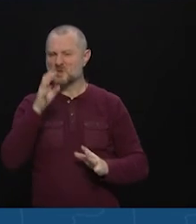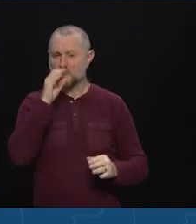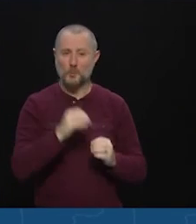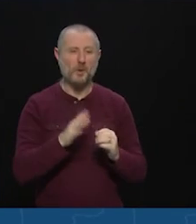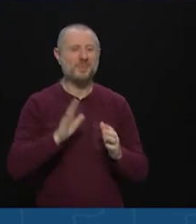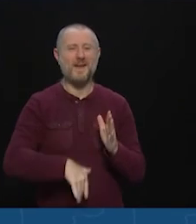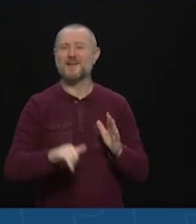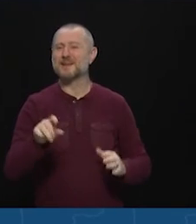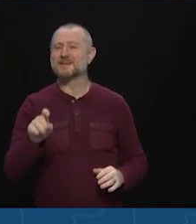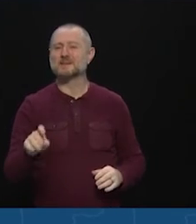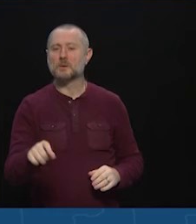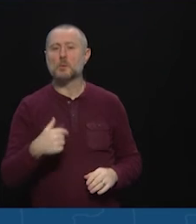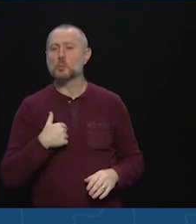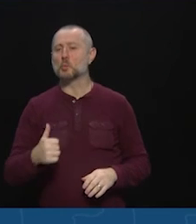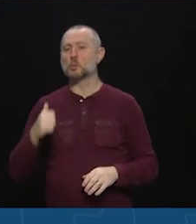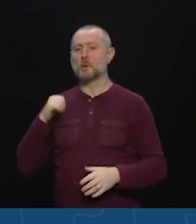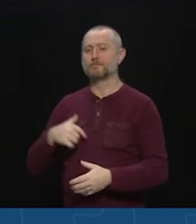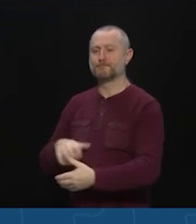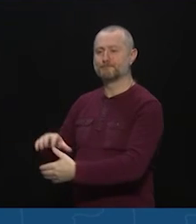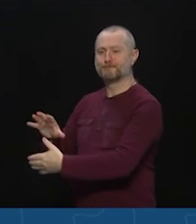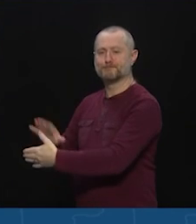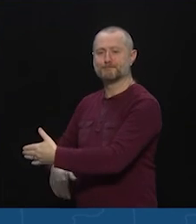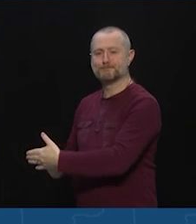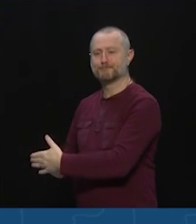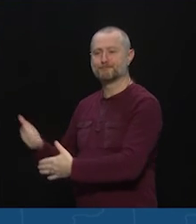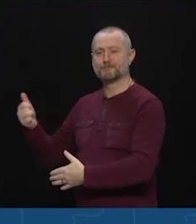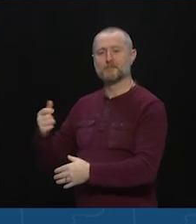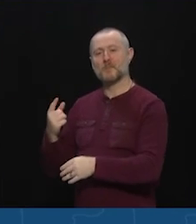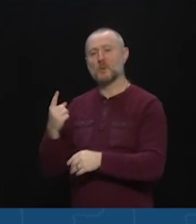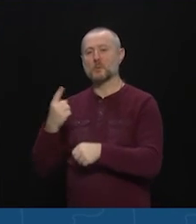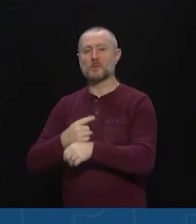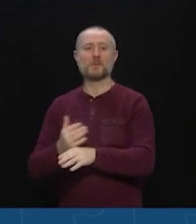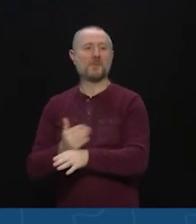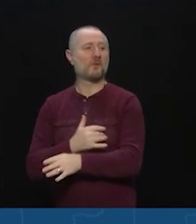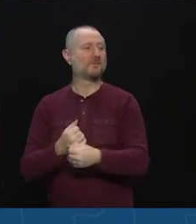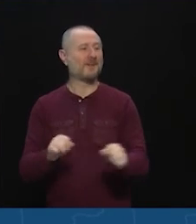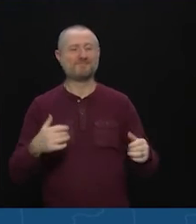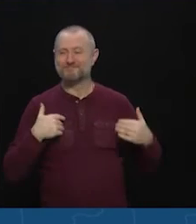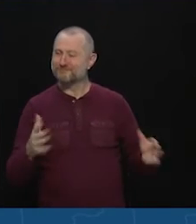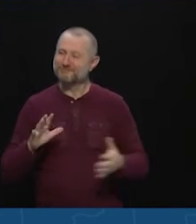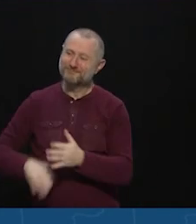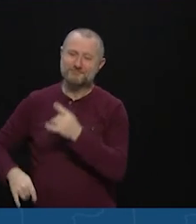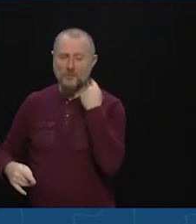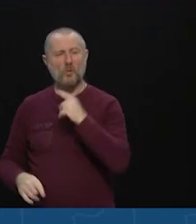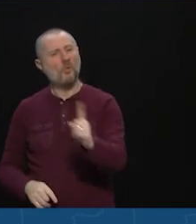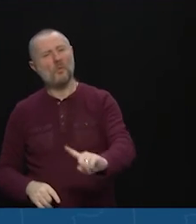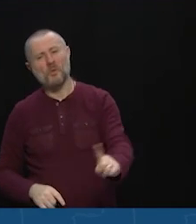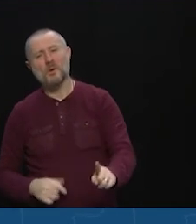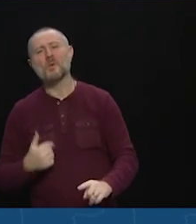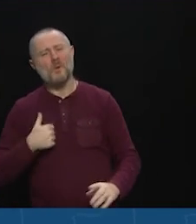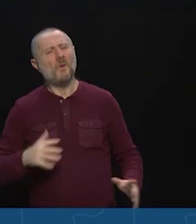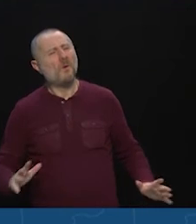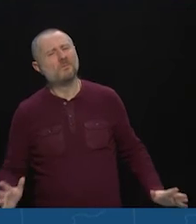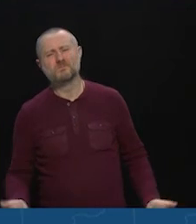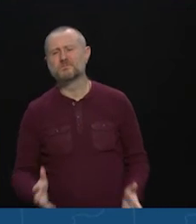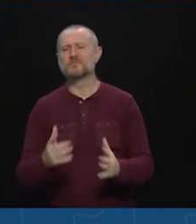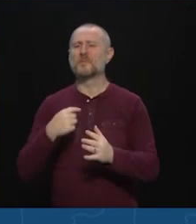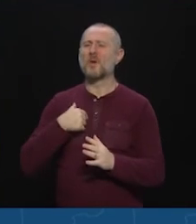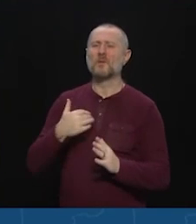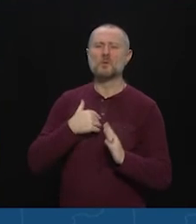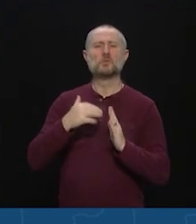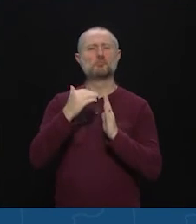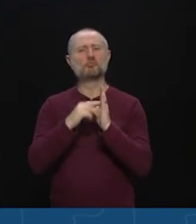before we can do it safely. And that is my commitment. So I encourage people to continue to follow what has been in place.